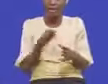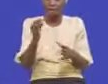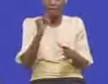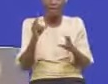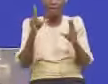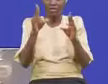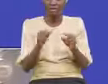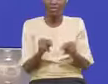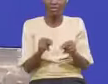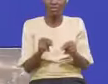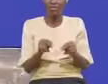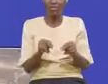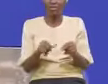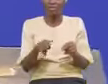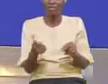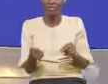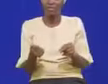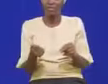aye